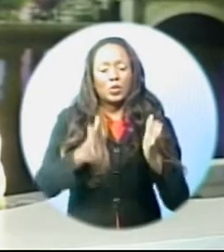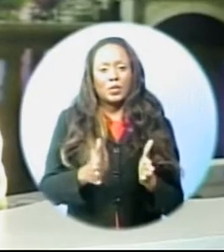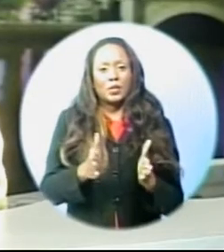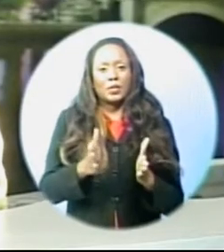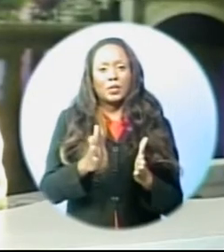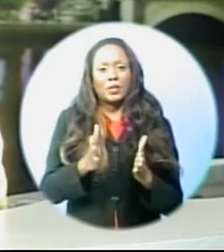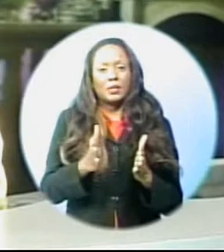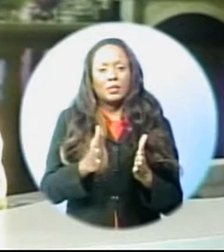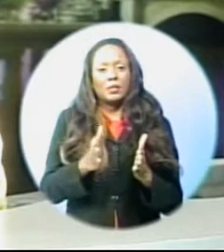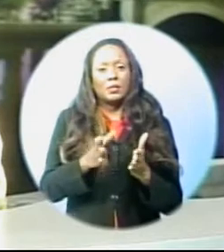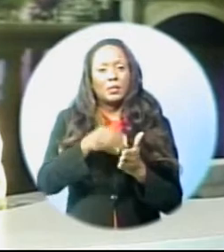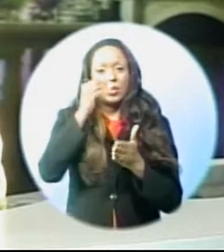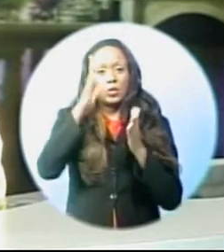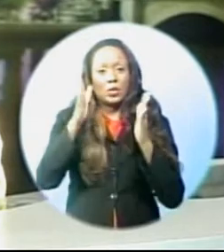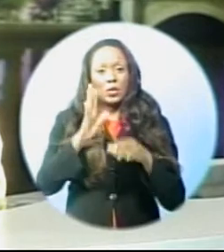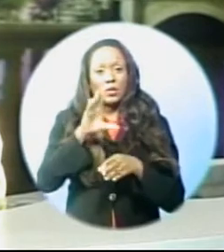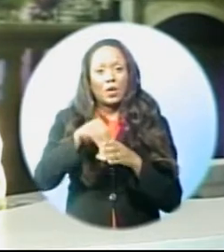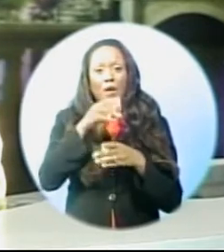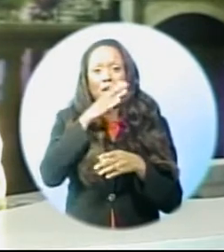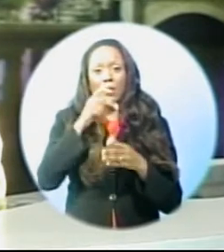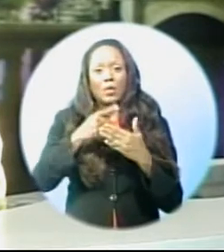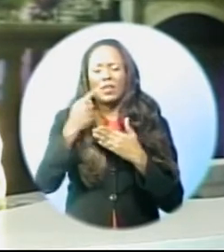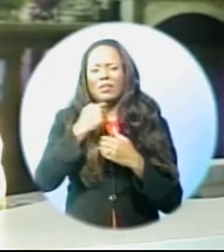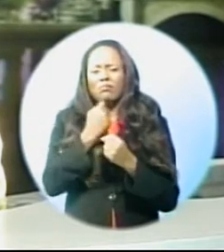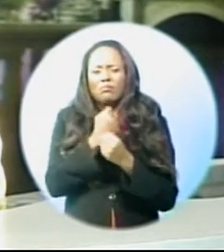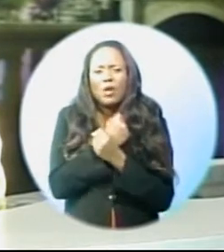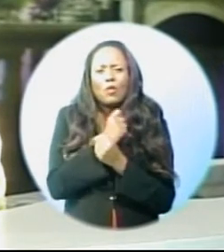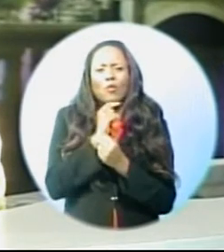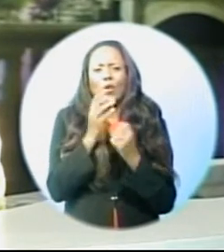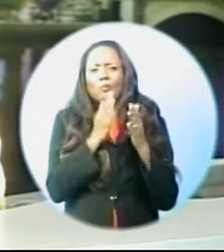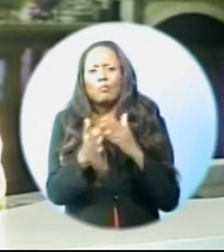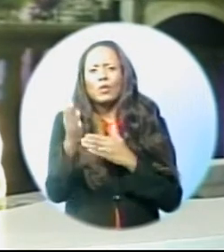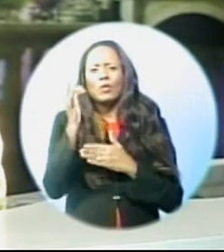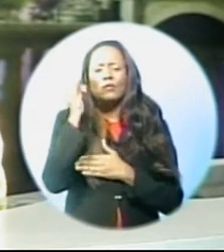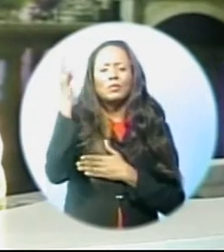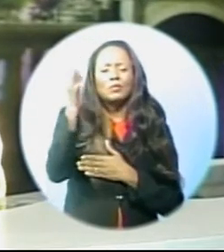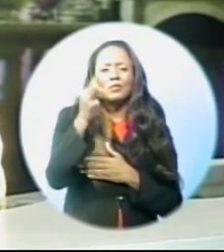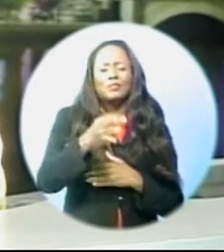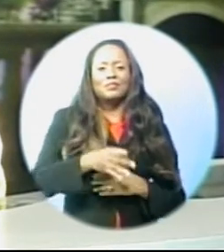the agriculture program say they love it and they're already planning their future.